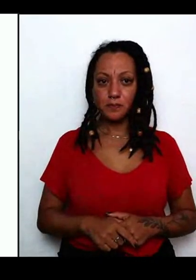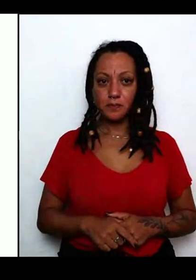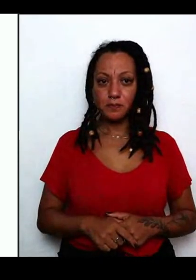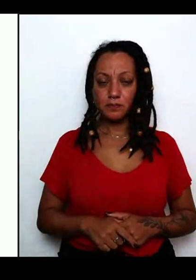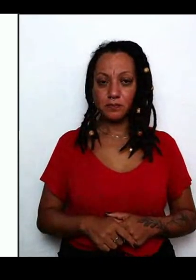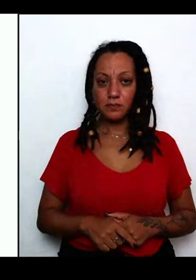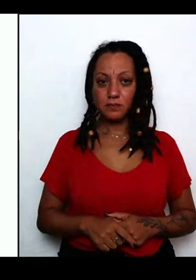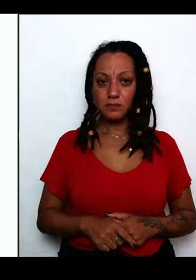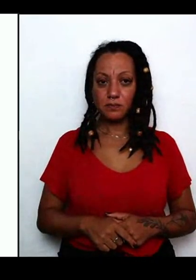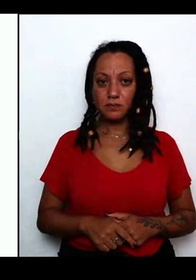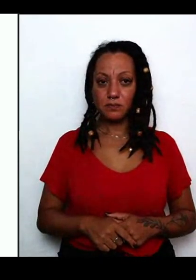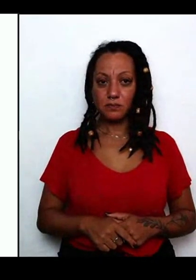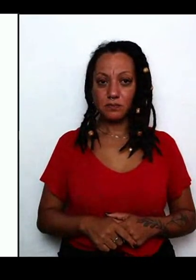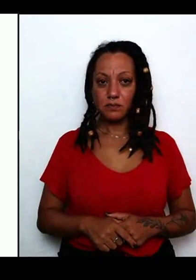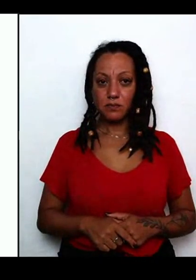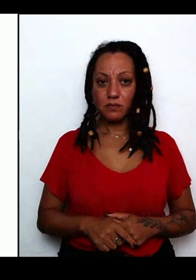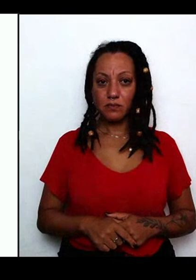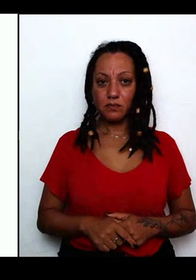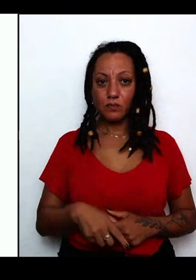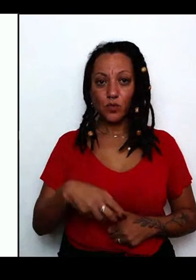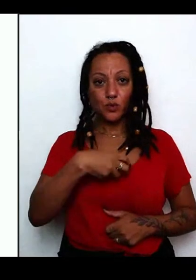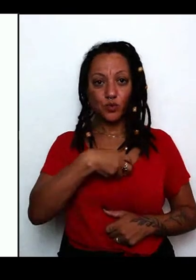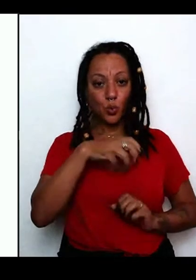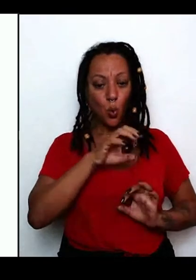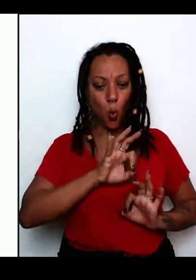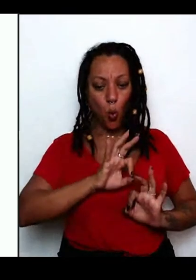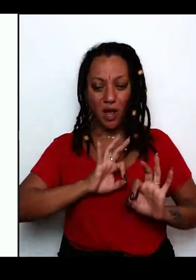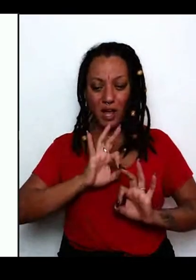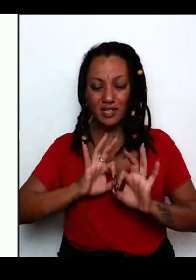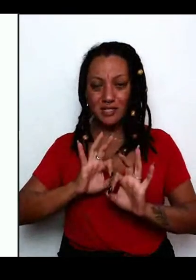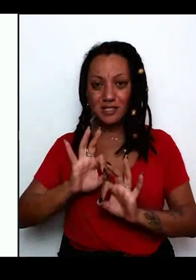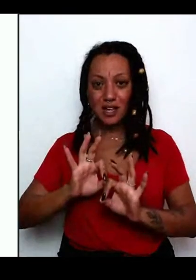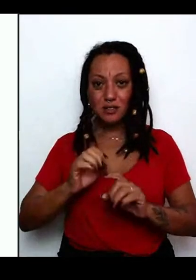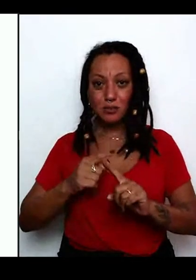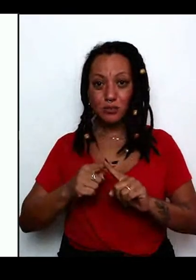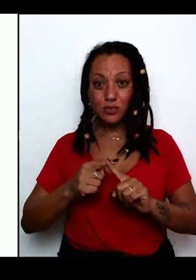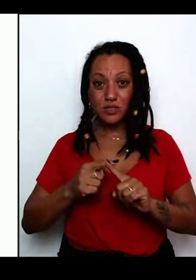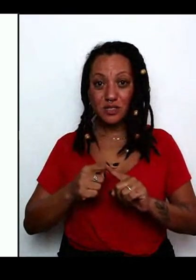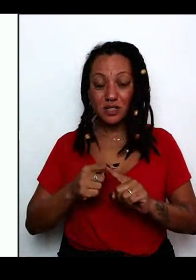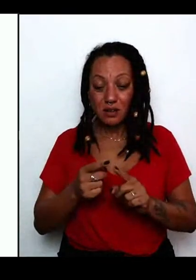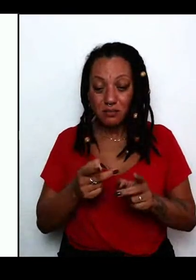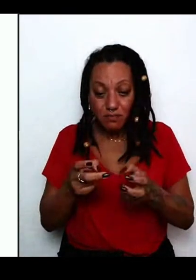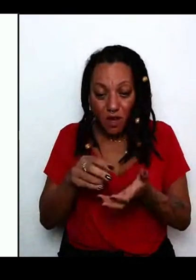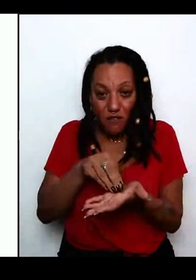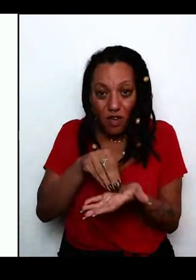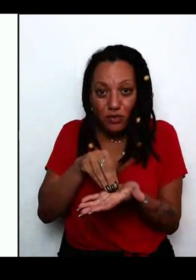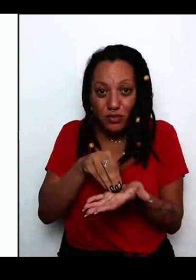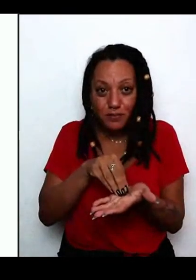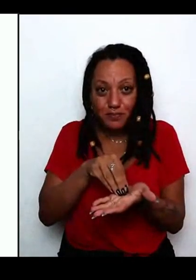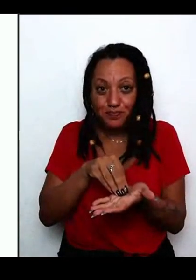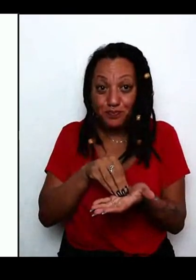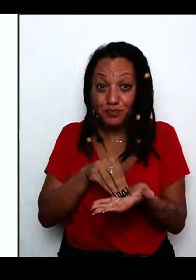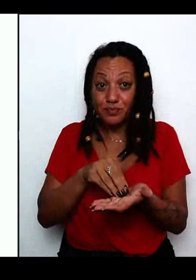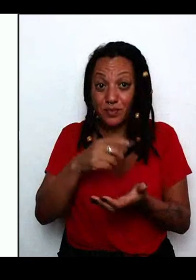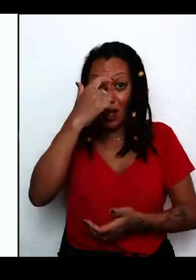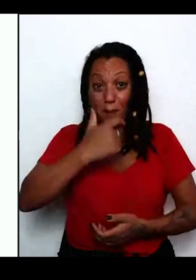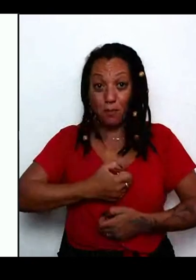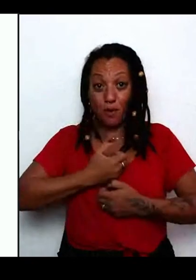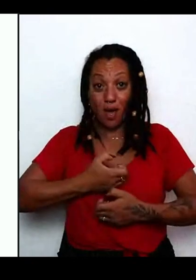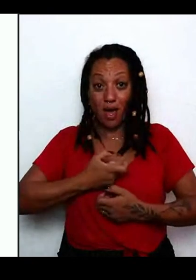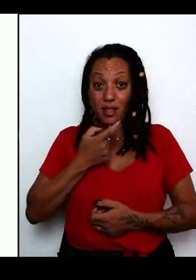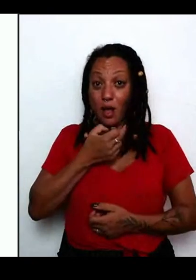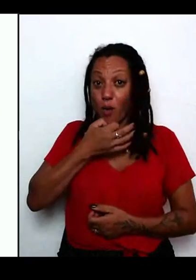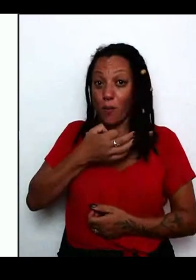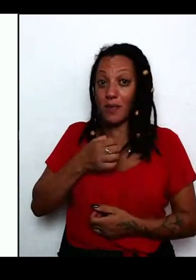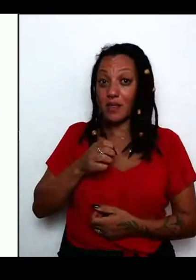and it is organized around a radiant absence and according to Carson arrows is a an issue of boundaries and we've